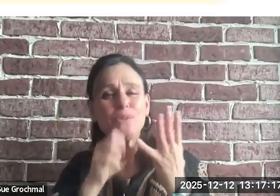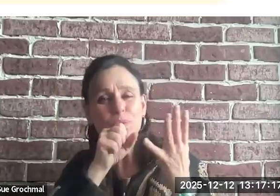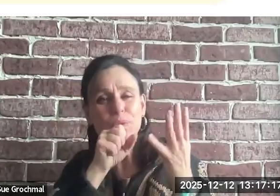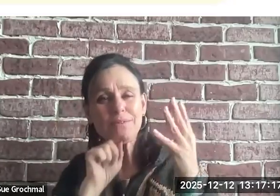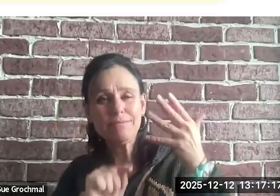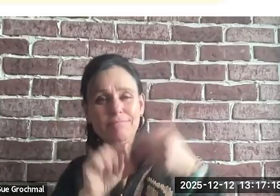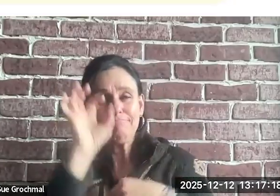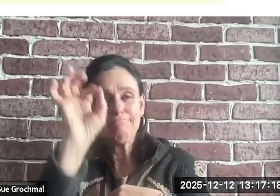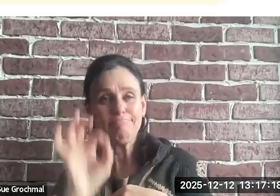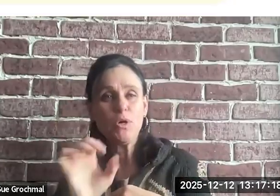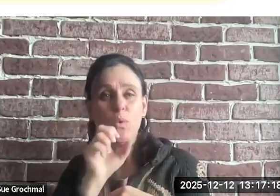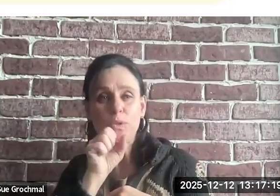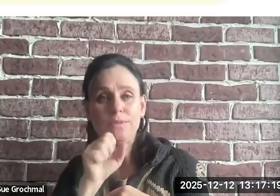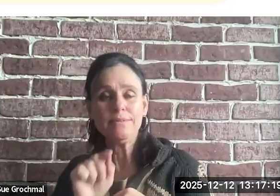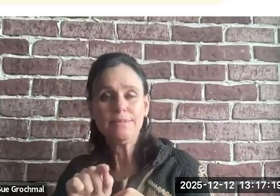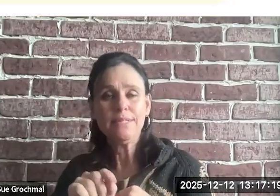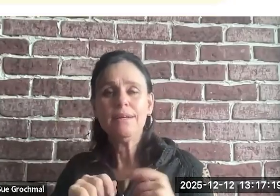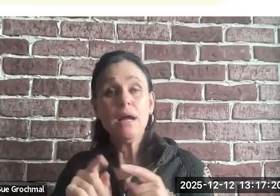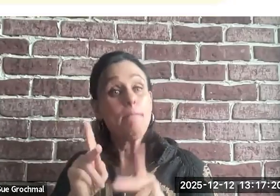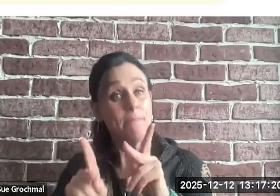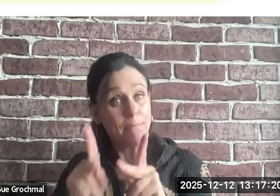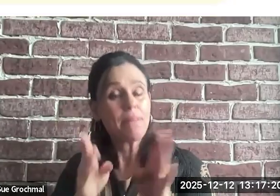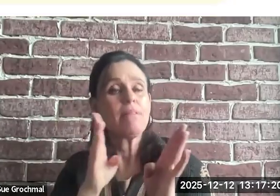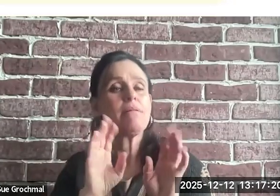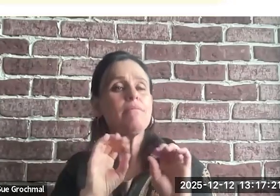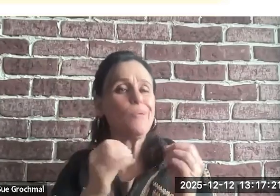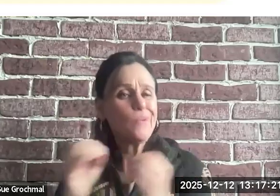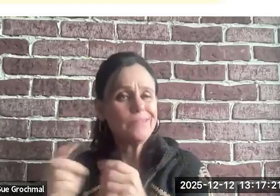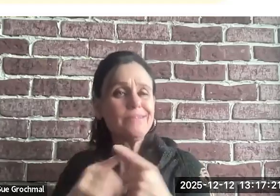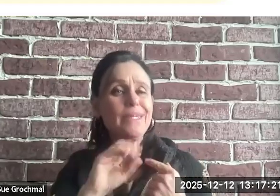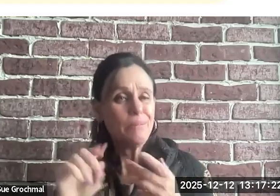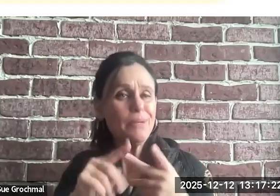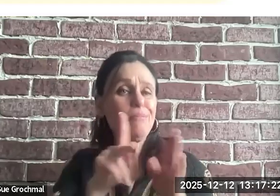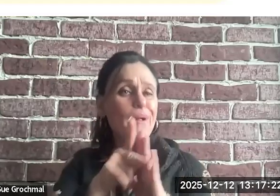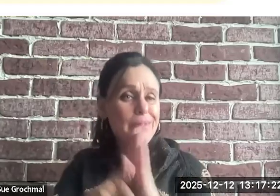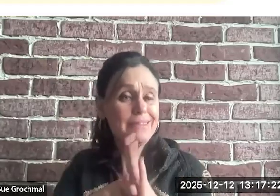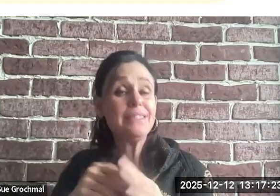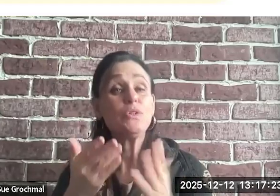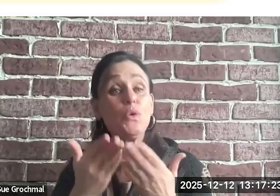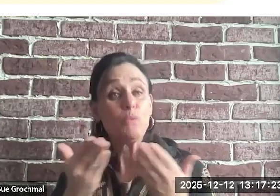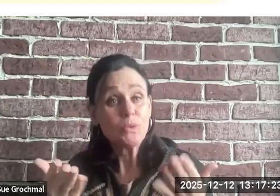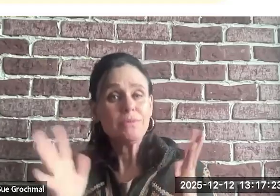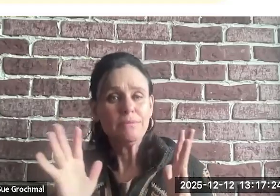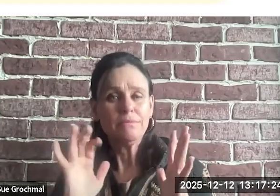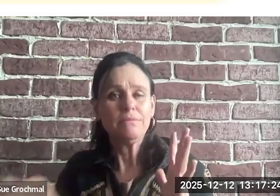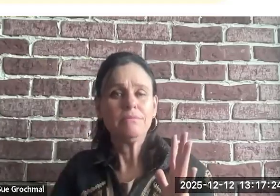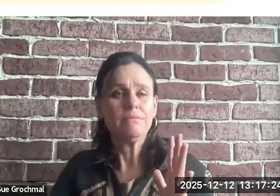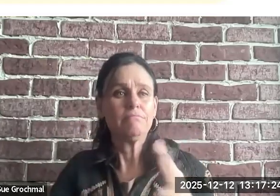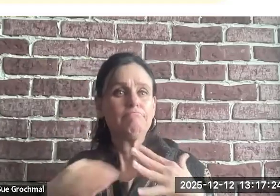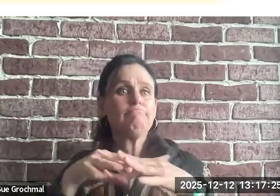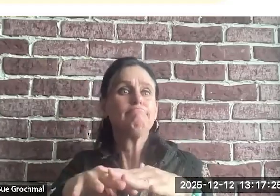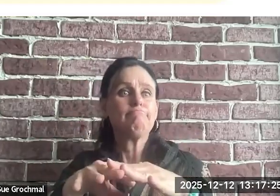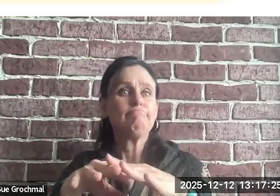that helps us understand how people, organizations, policies, and resources interact across